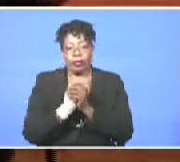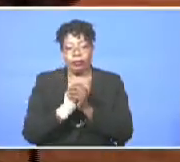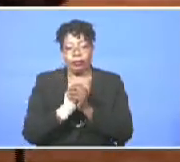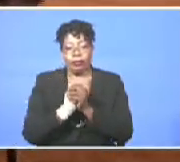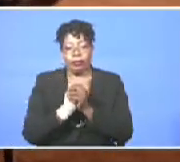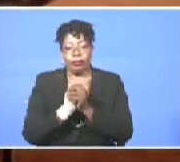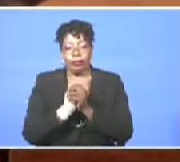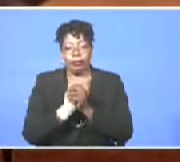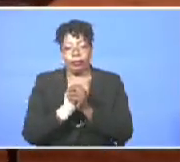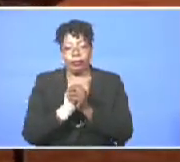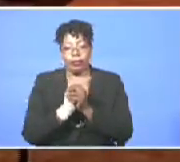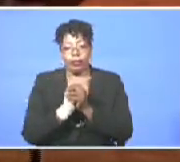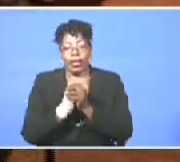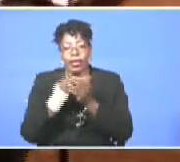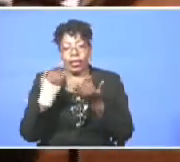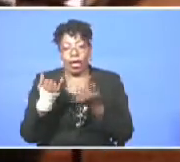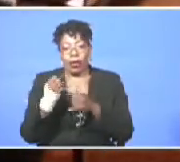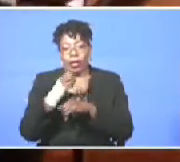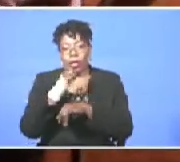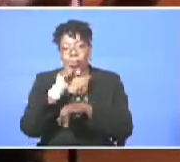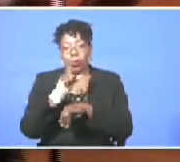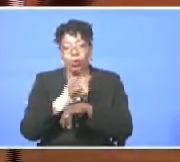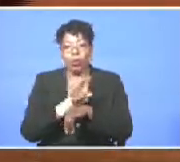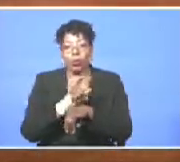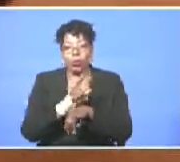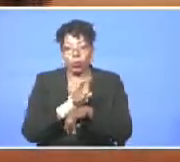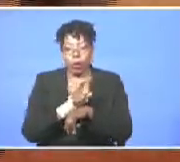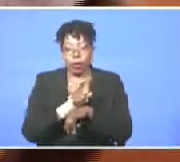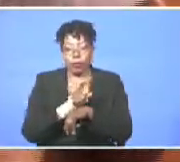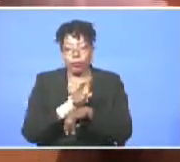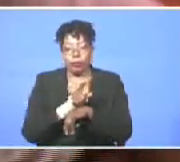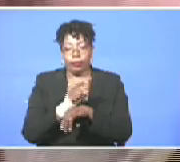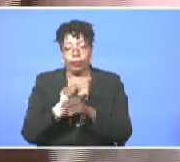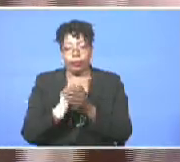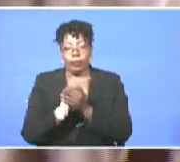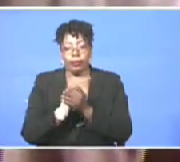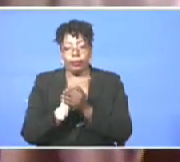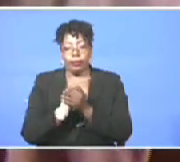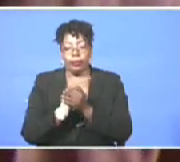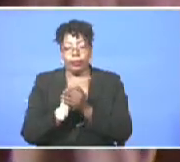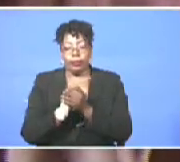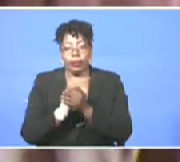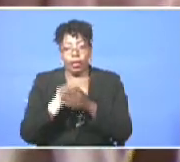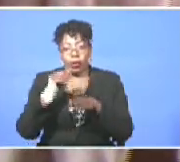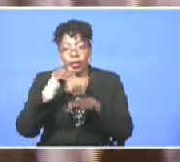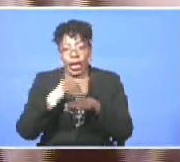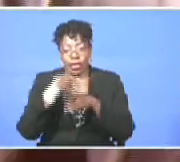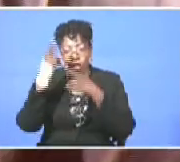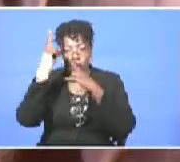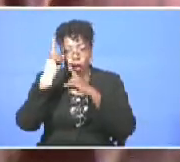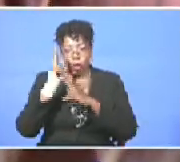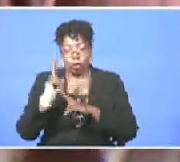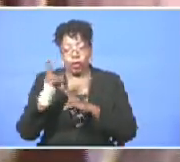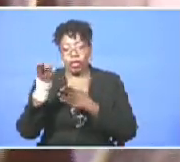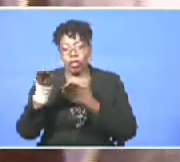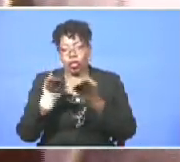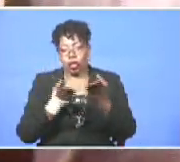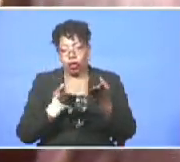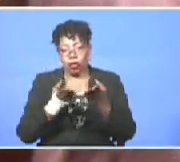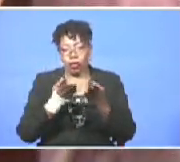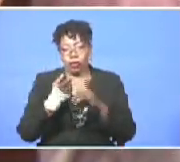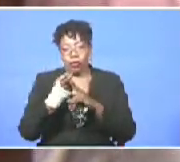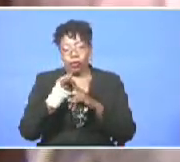Our Charles Fisher was in Eleuther this weekend. No, he wasn't playing softball, but instead attending an honorary service for one of the